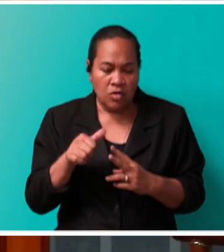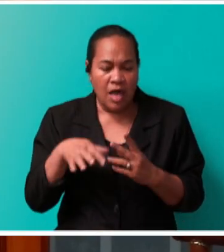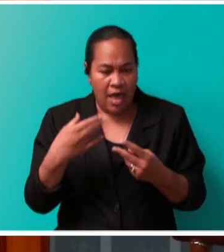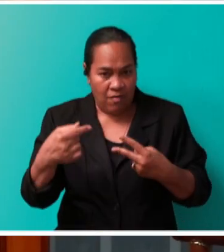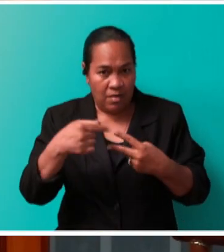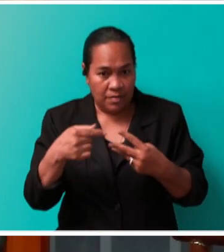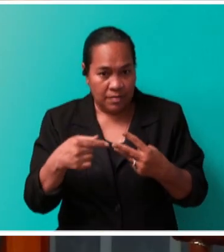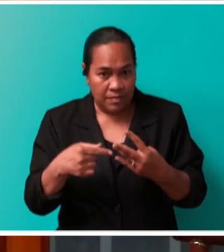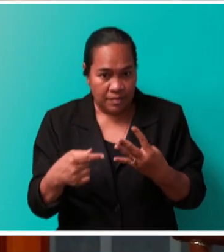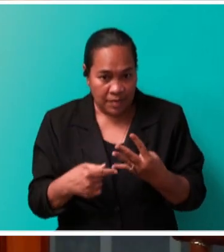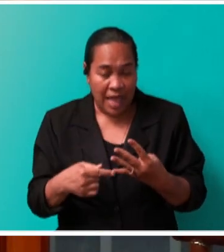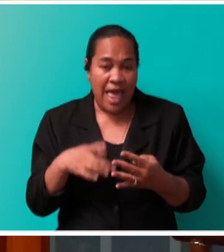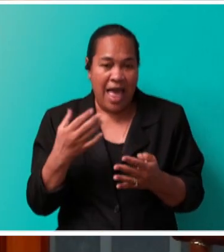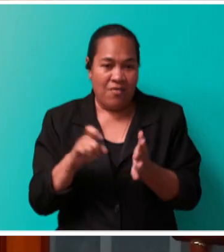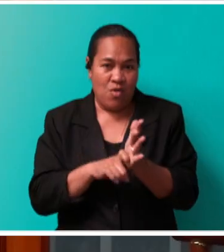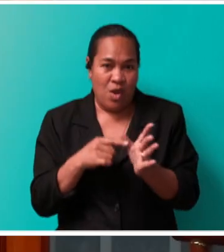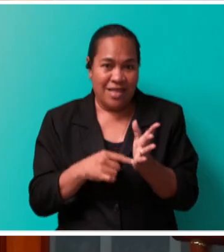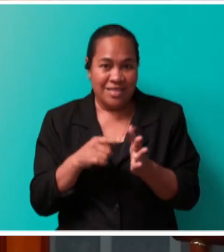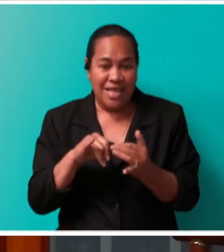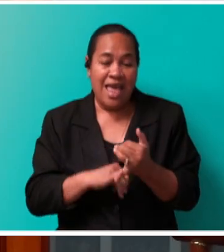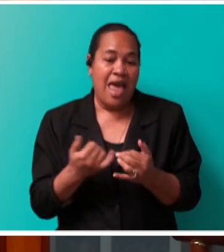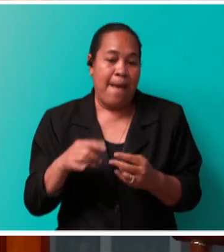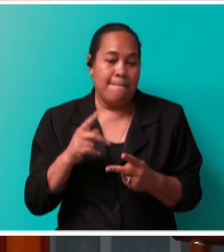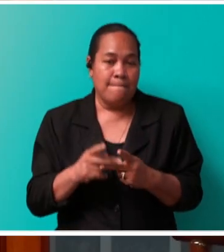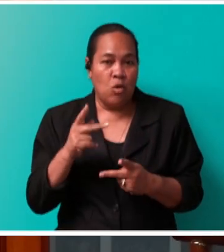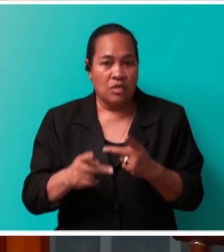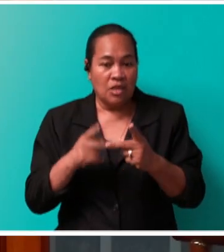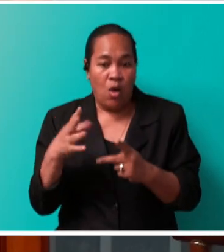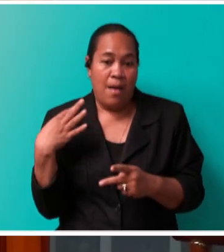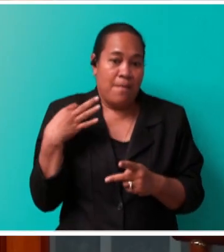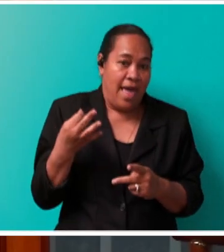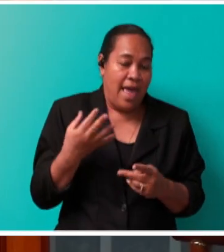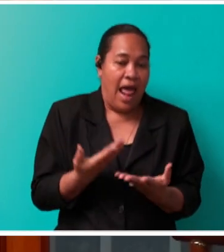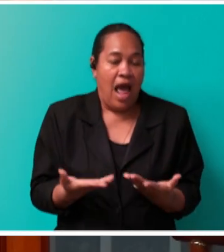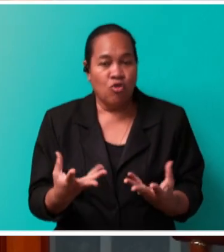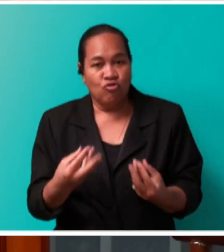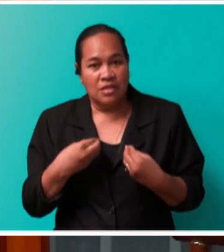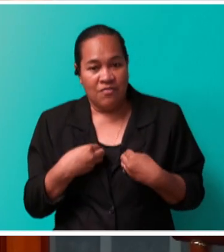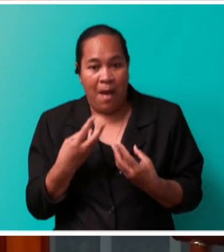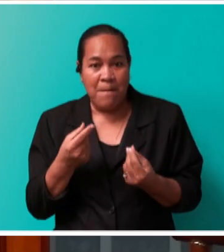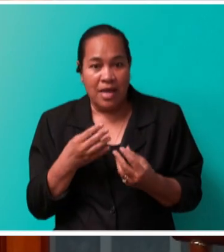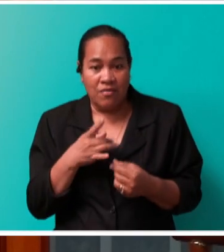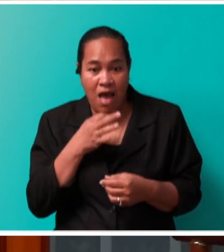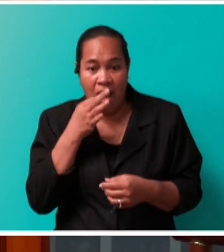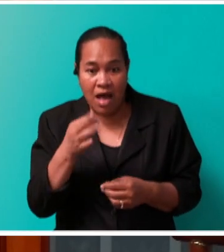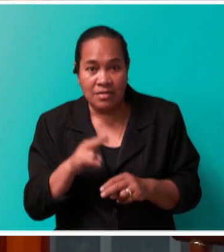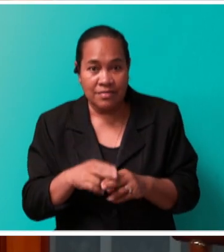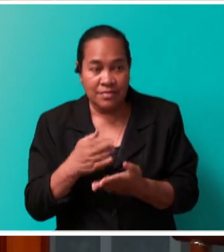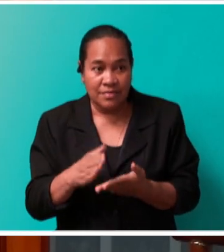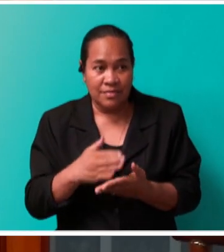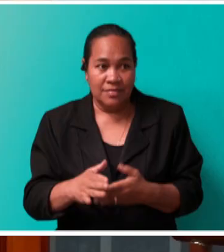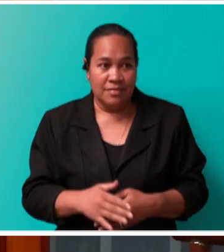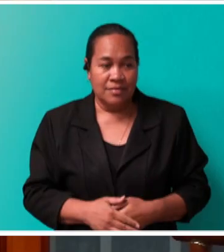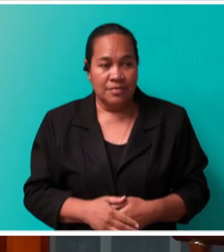premium rates, and the process for applying and receiving the benefit. On October 2025, Cabinet approved